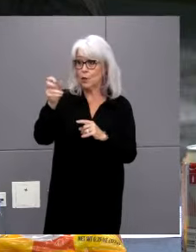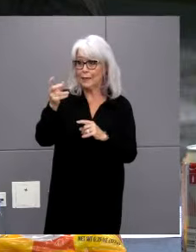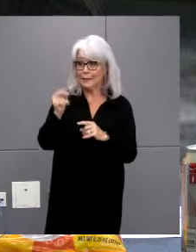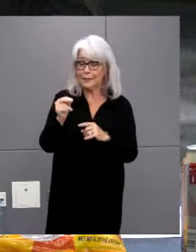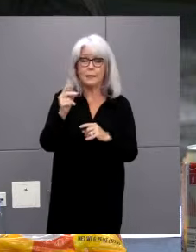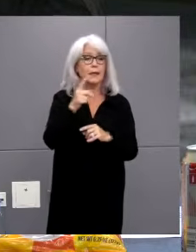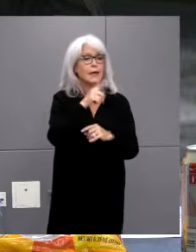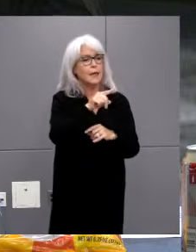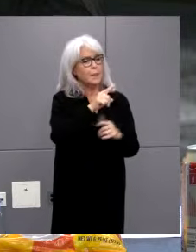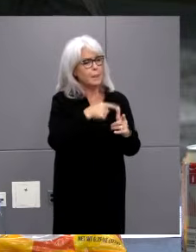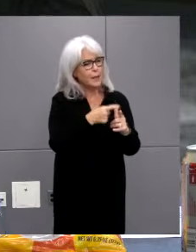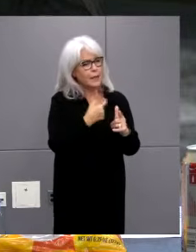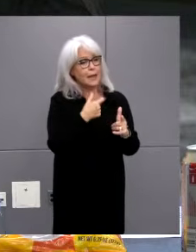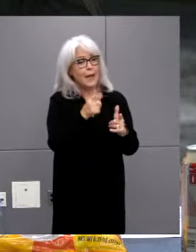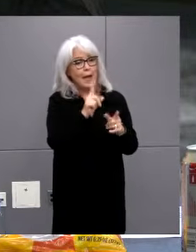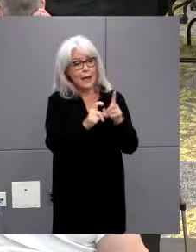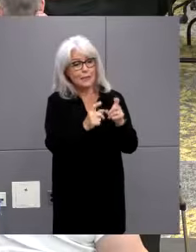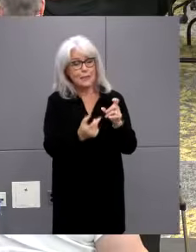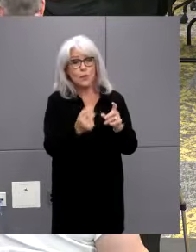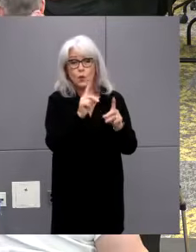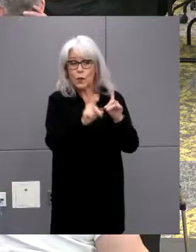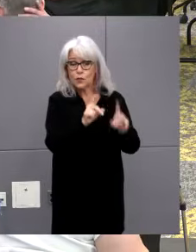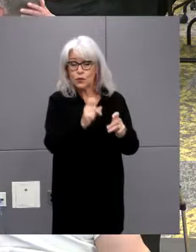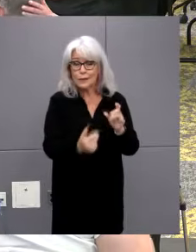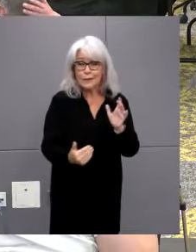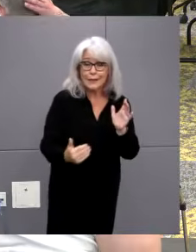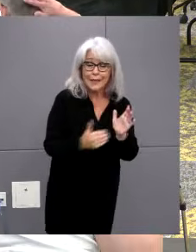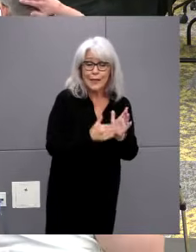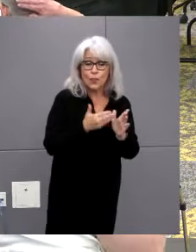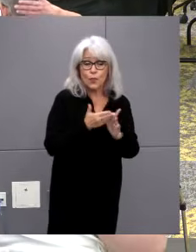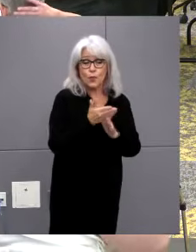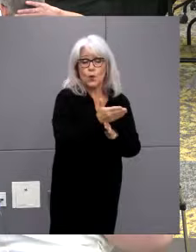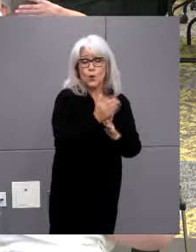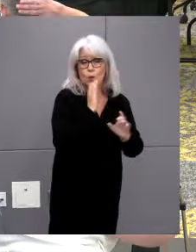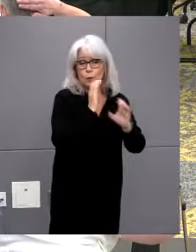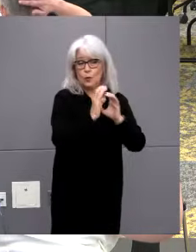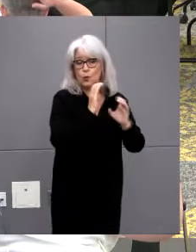question through the communications portal.